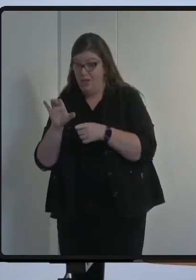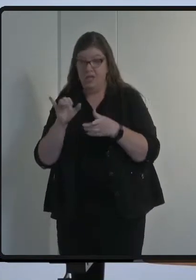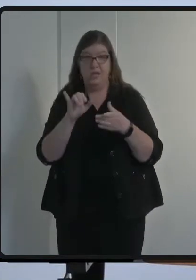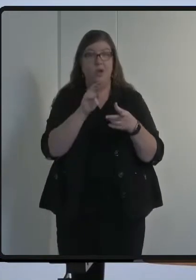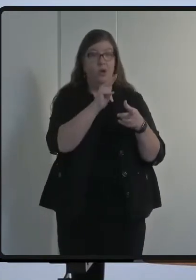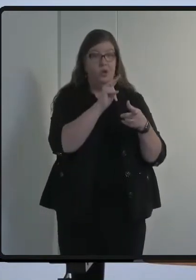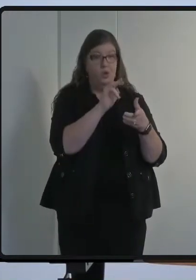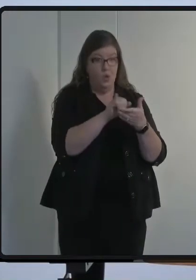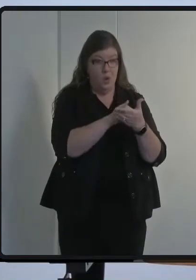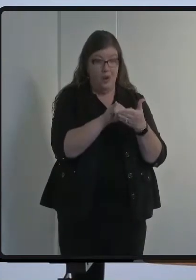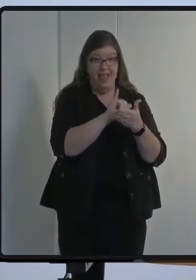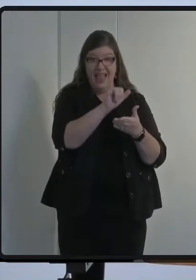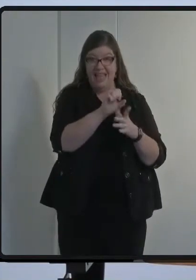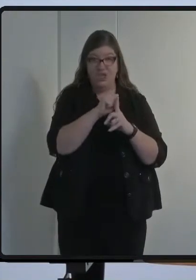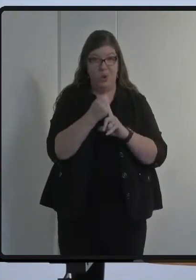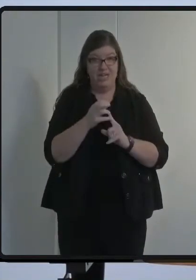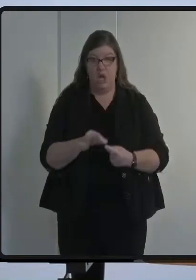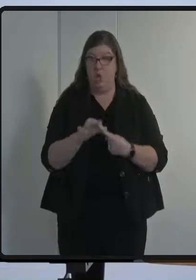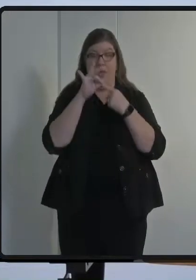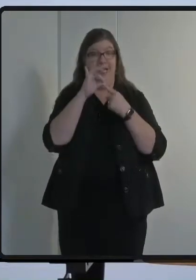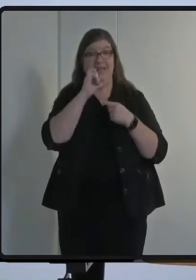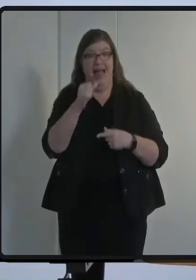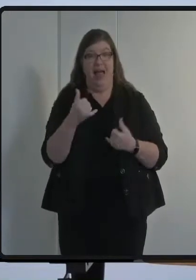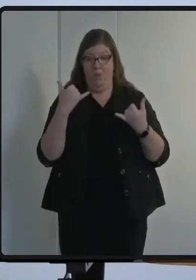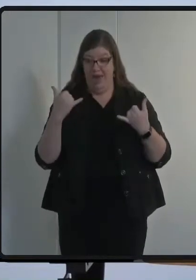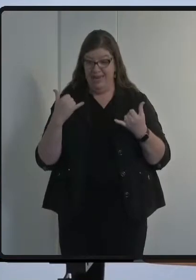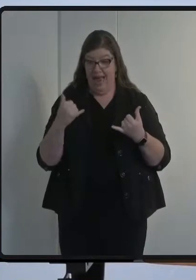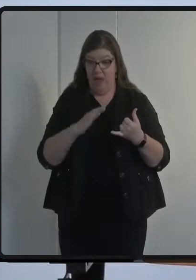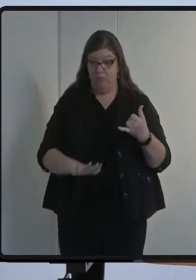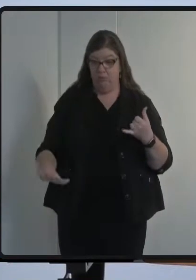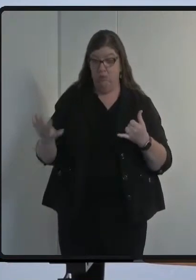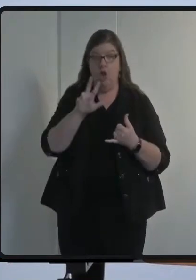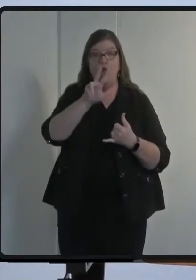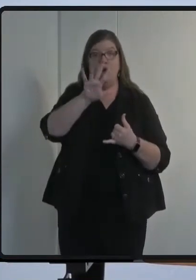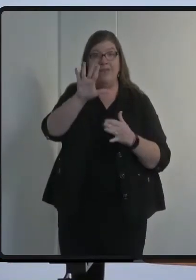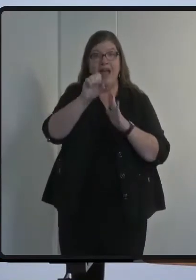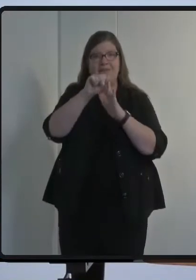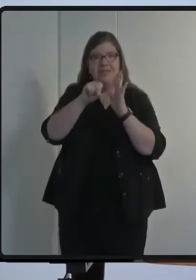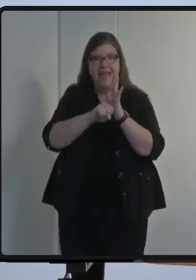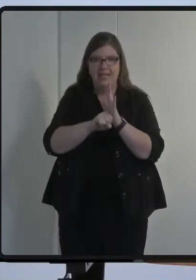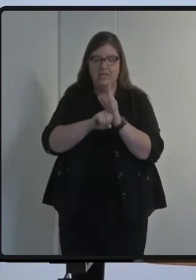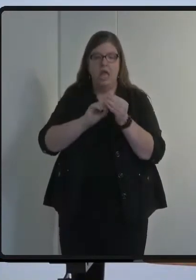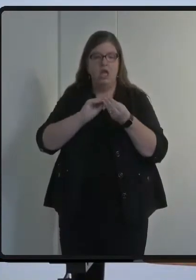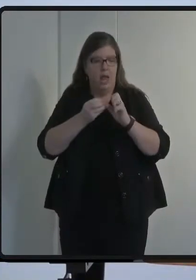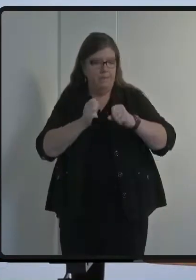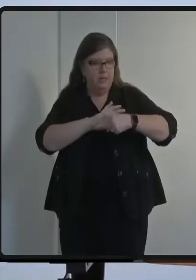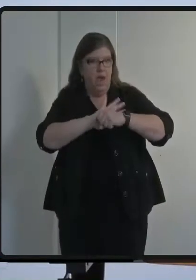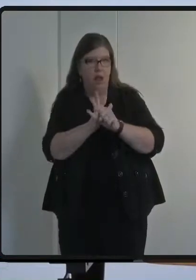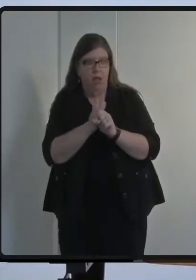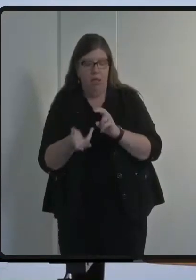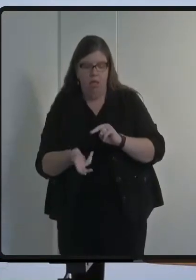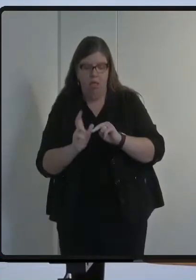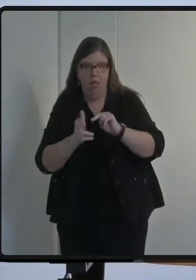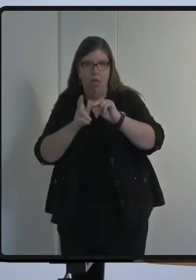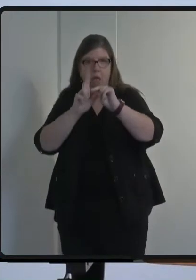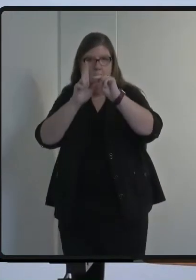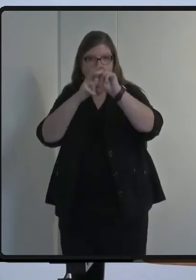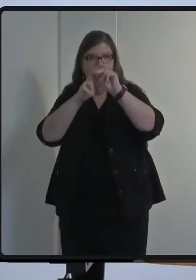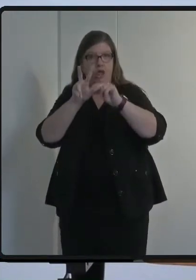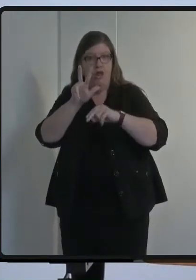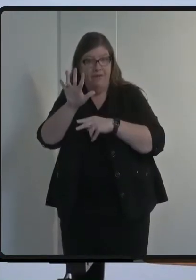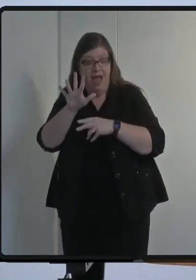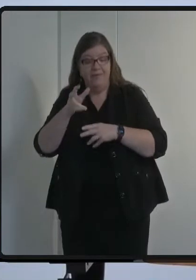not unique. Today, 35 states are experiencing escalating cases of COVID-19. 12 of those states are